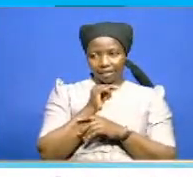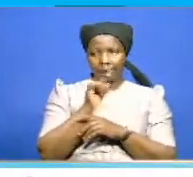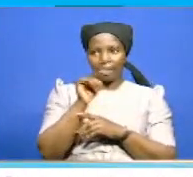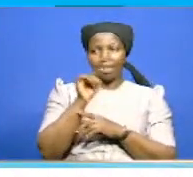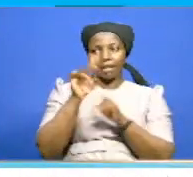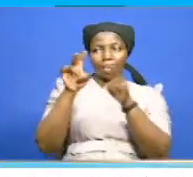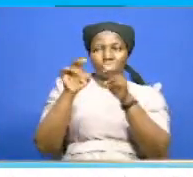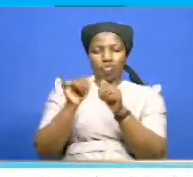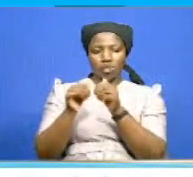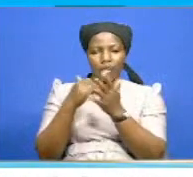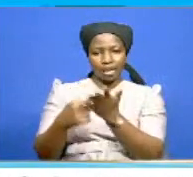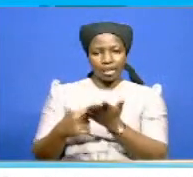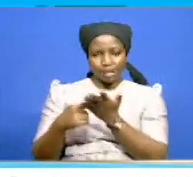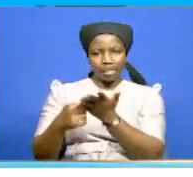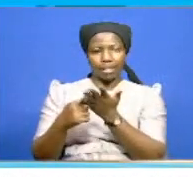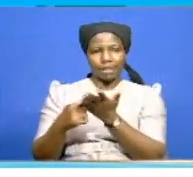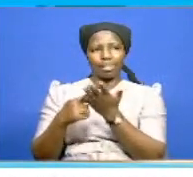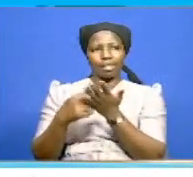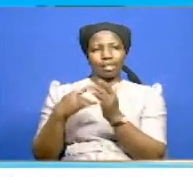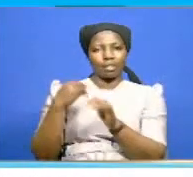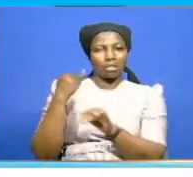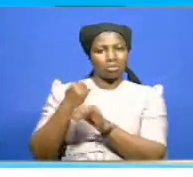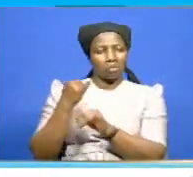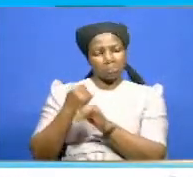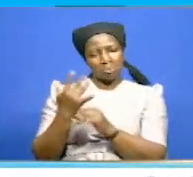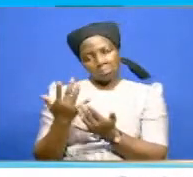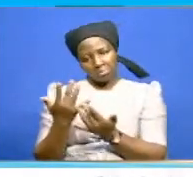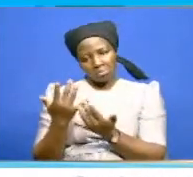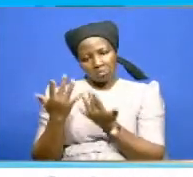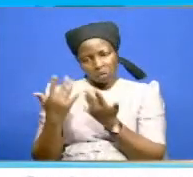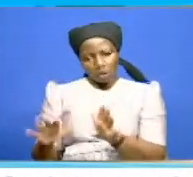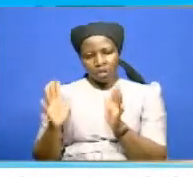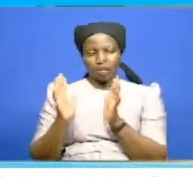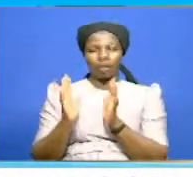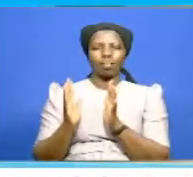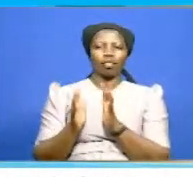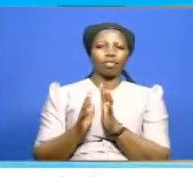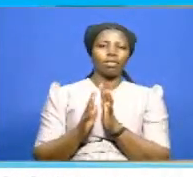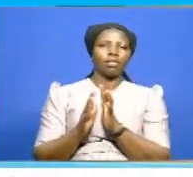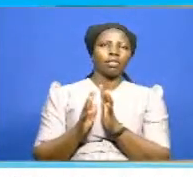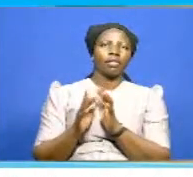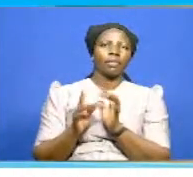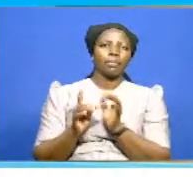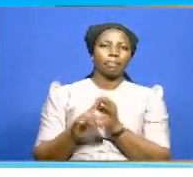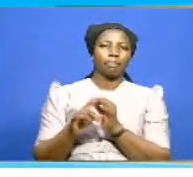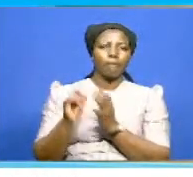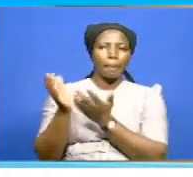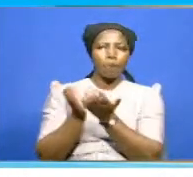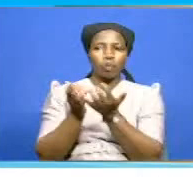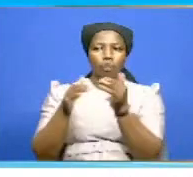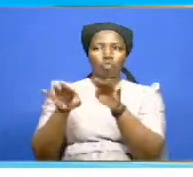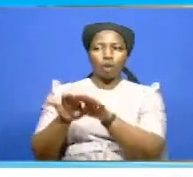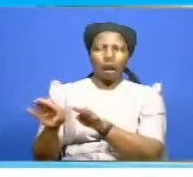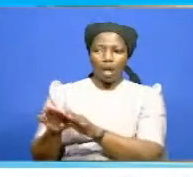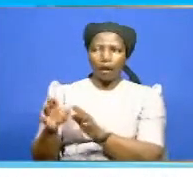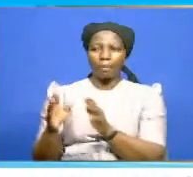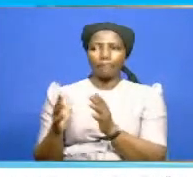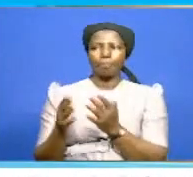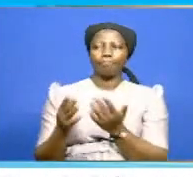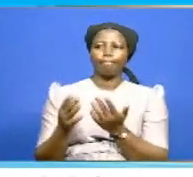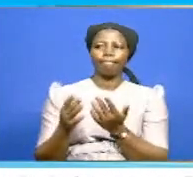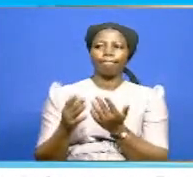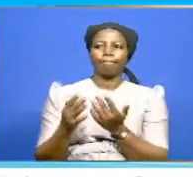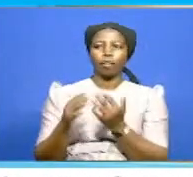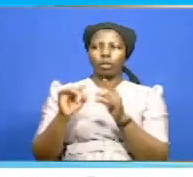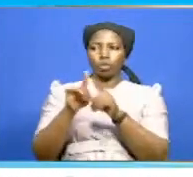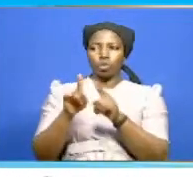those issues that we are discussing, job employment losses, business closures, and